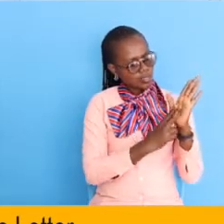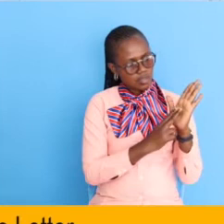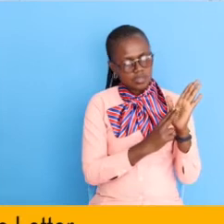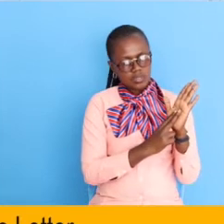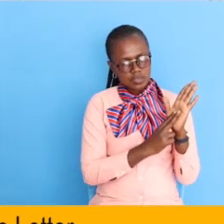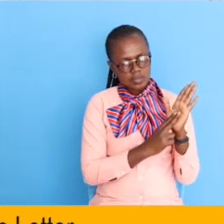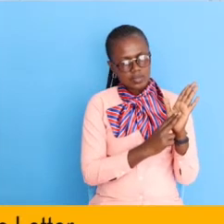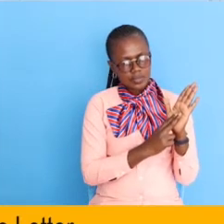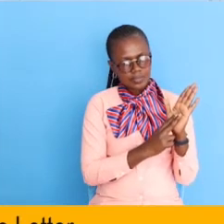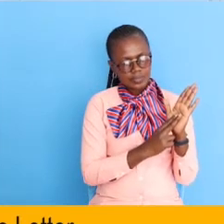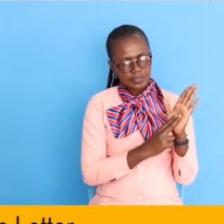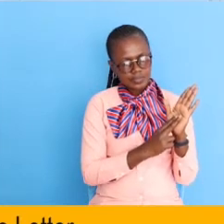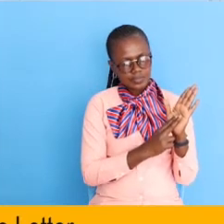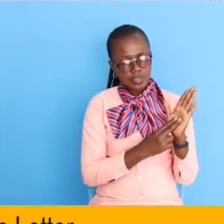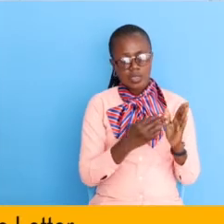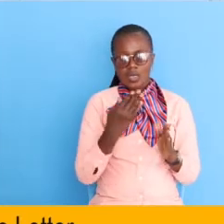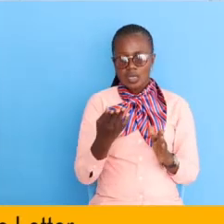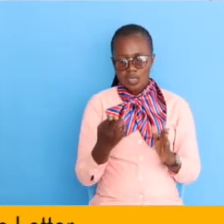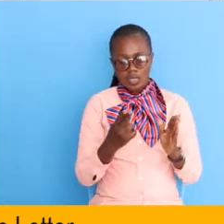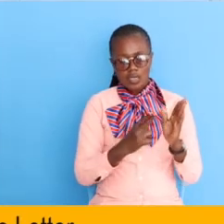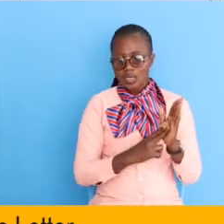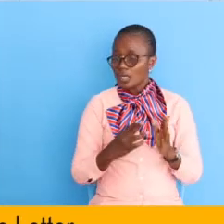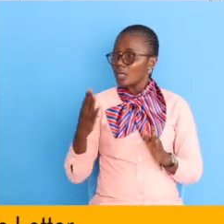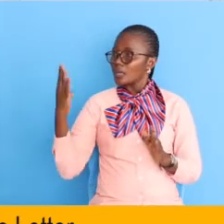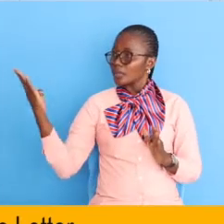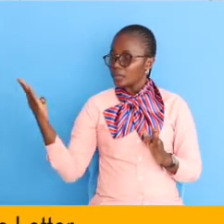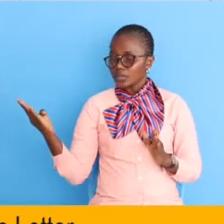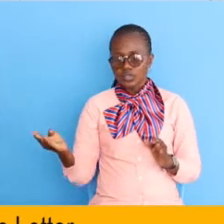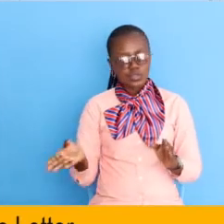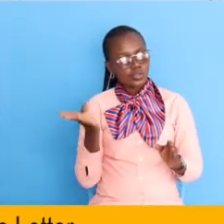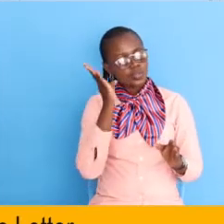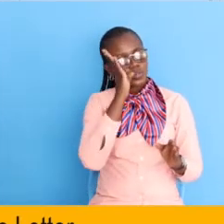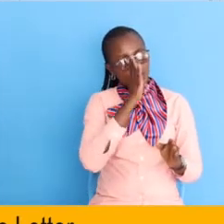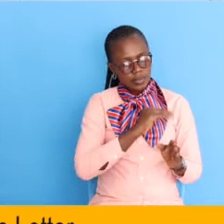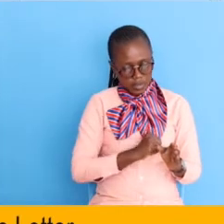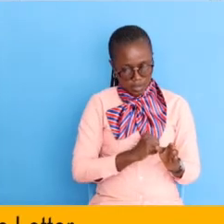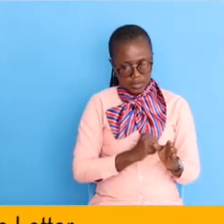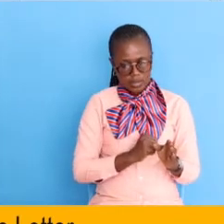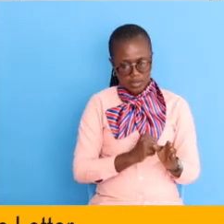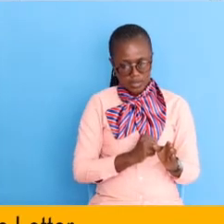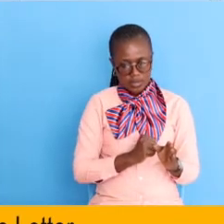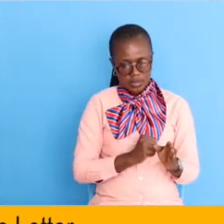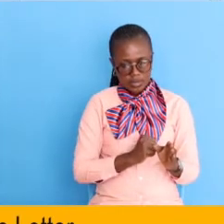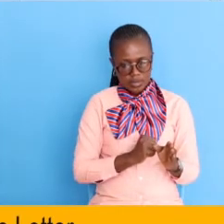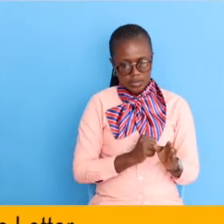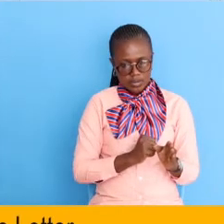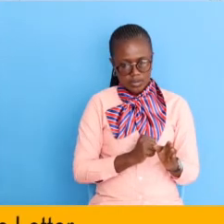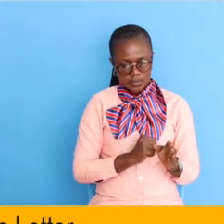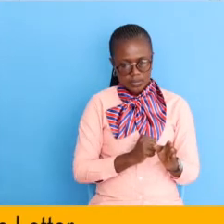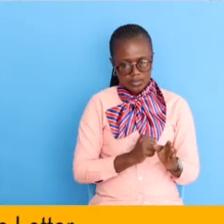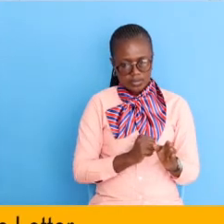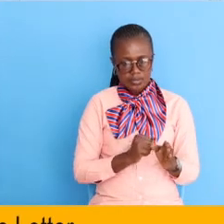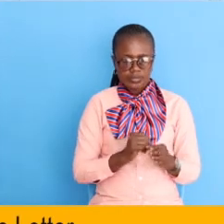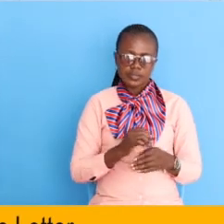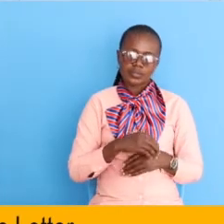to finish writing your business letter, and you go to number 7 that we call complemental clause.